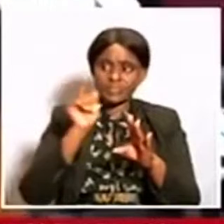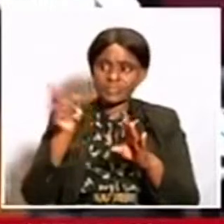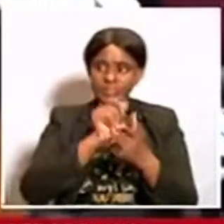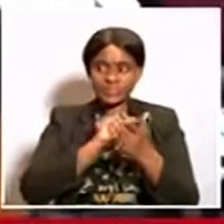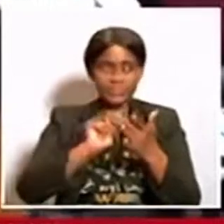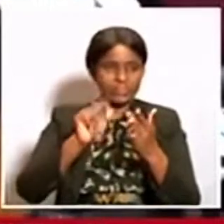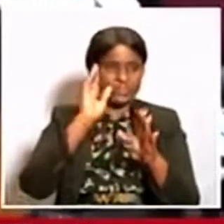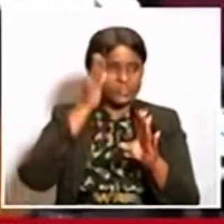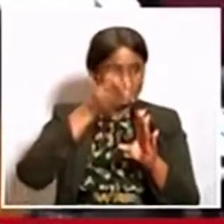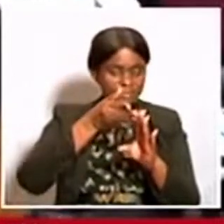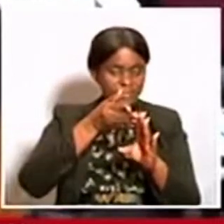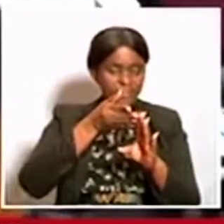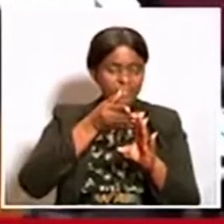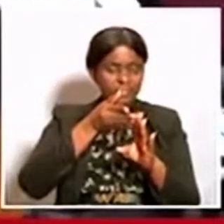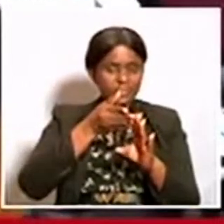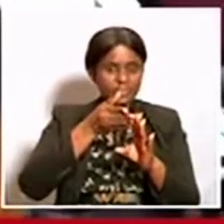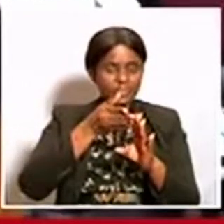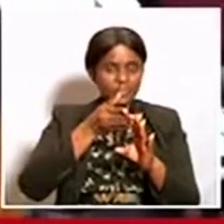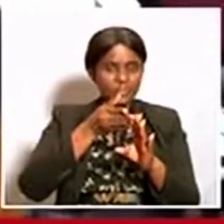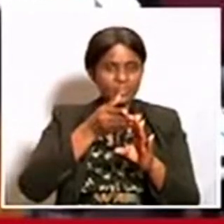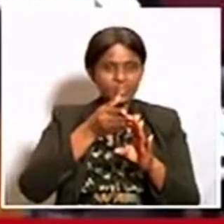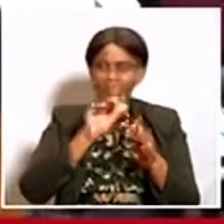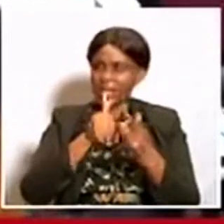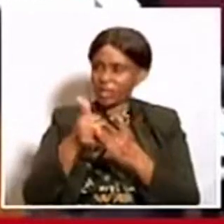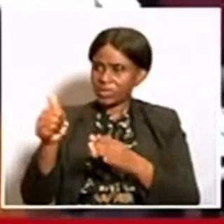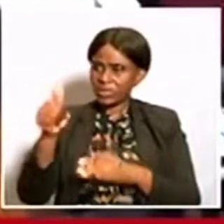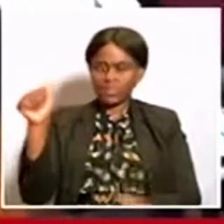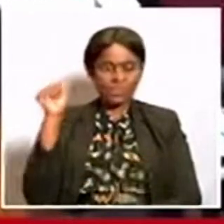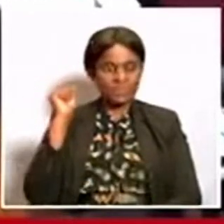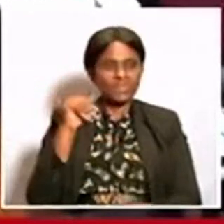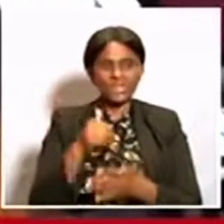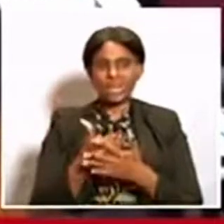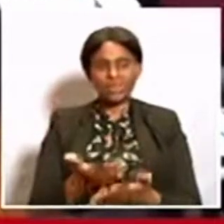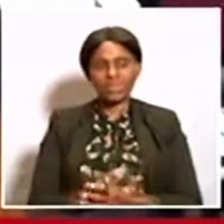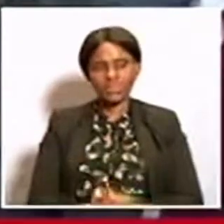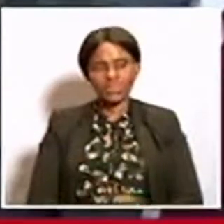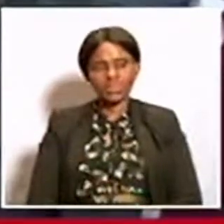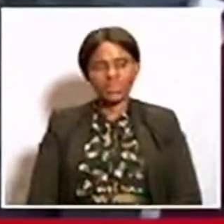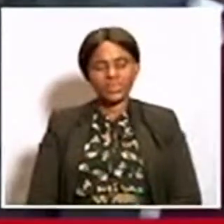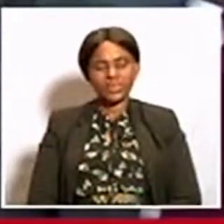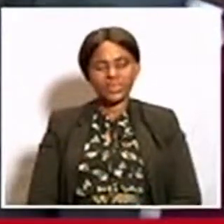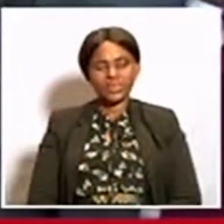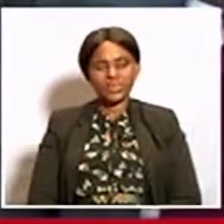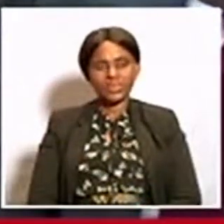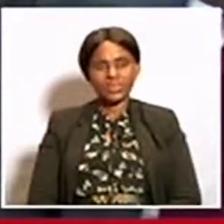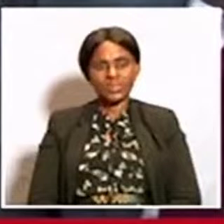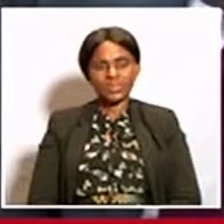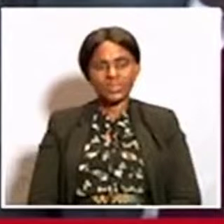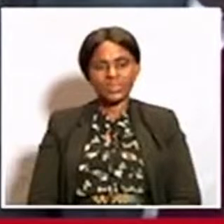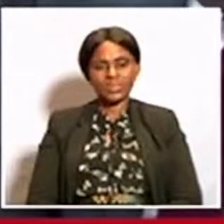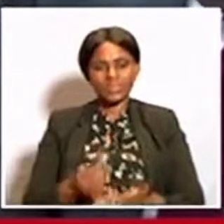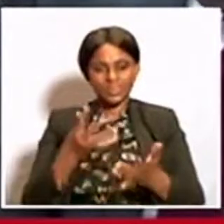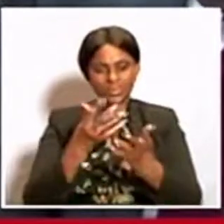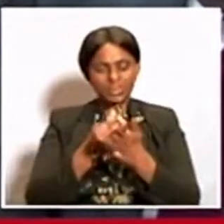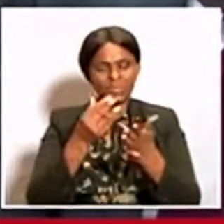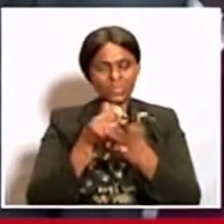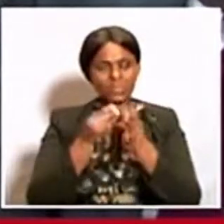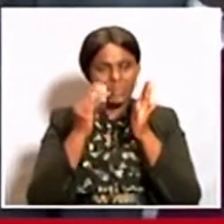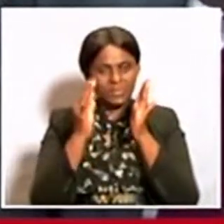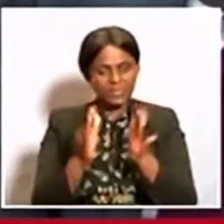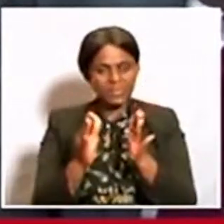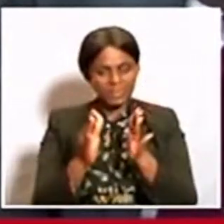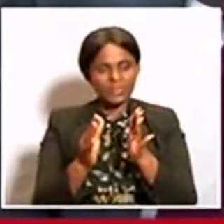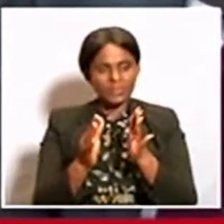them? Or how did you object it? Actually, the treasurer